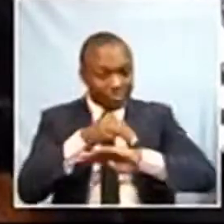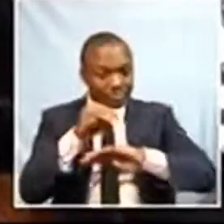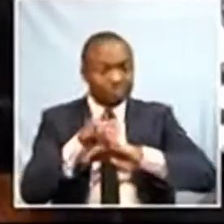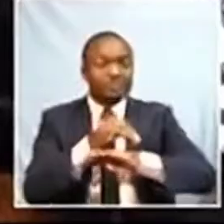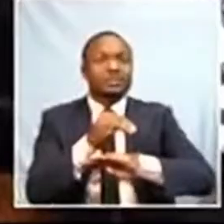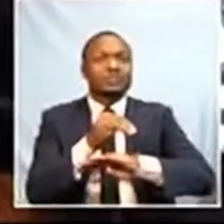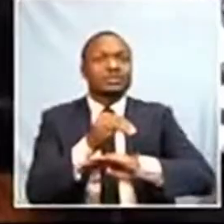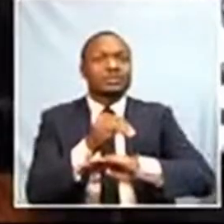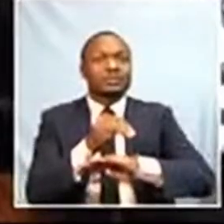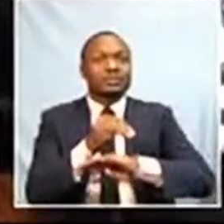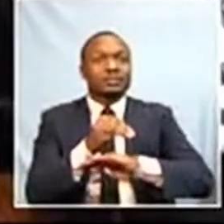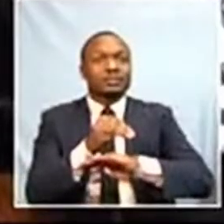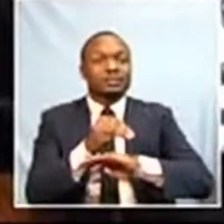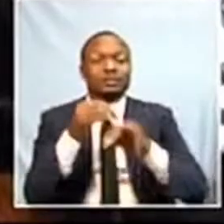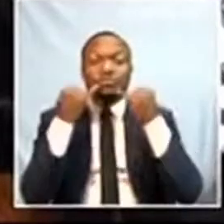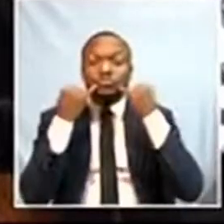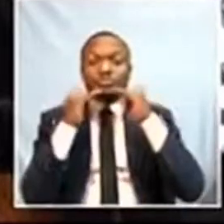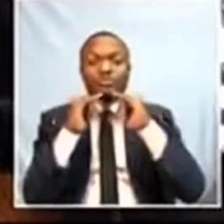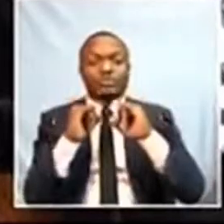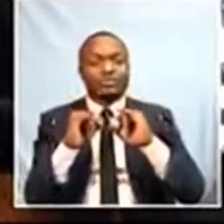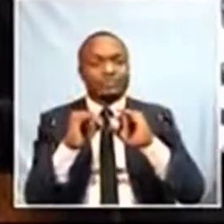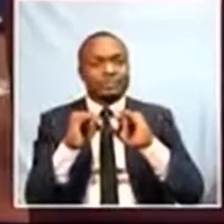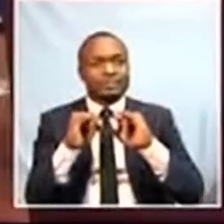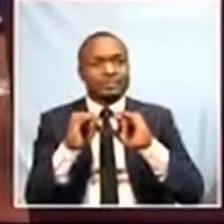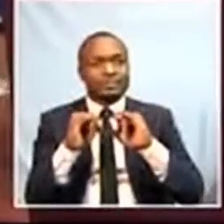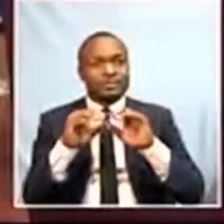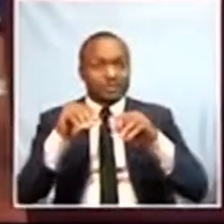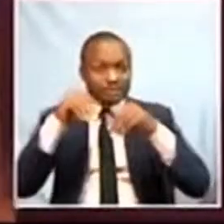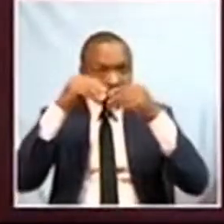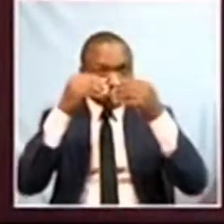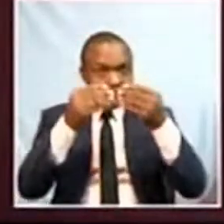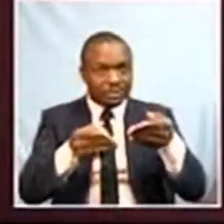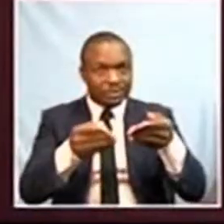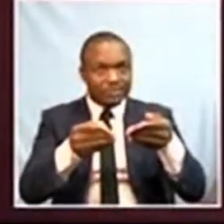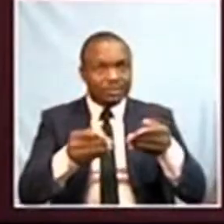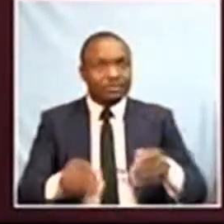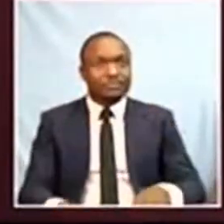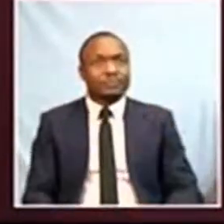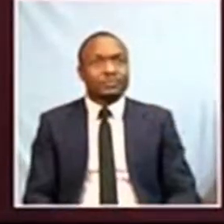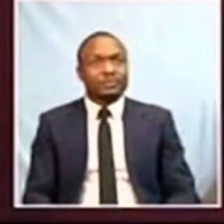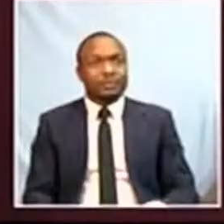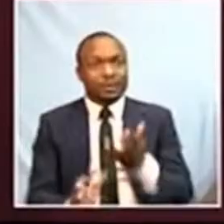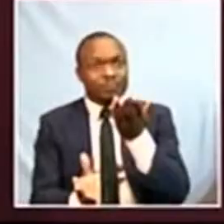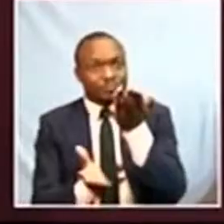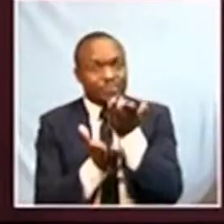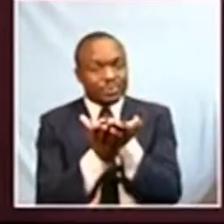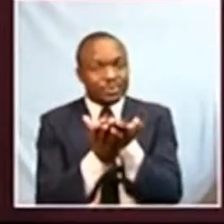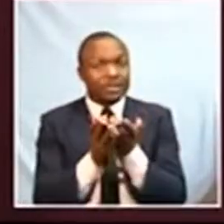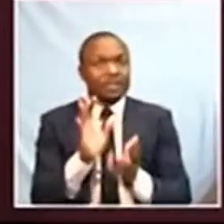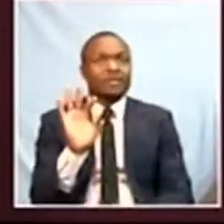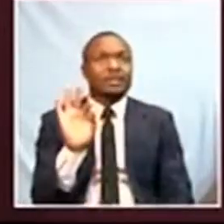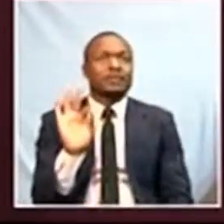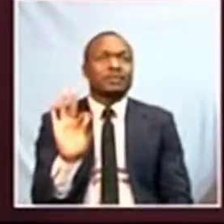on the data that has been forwarded on Appendix